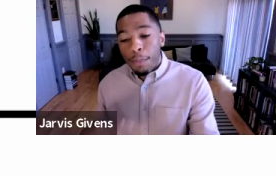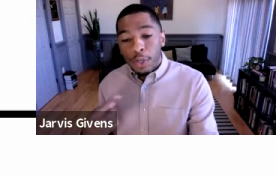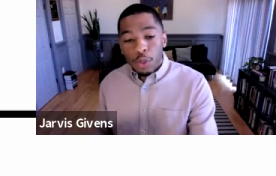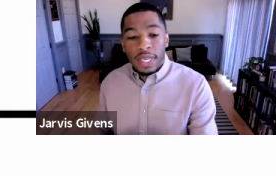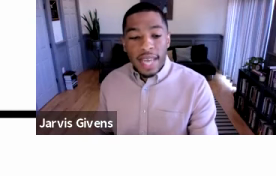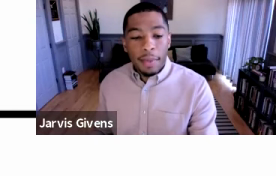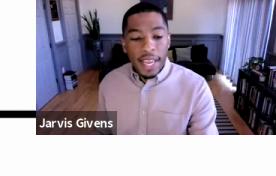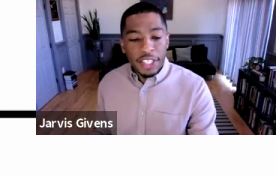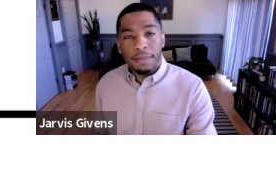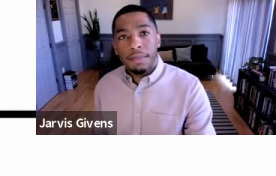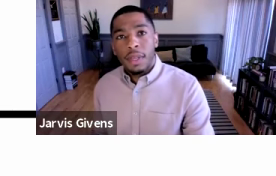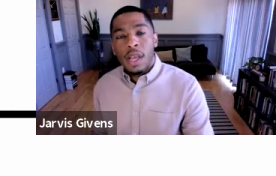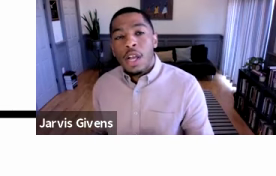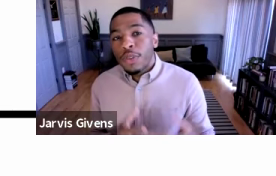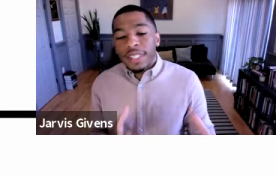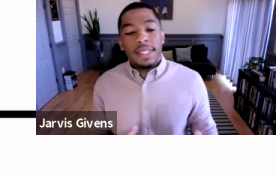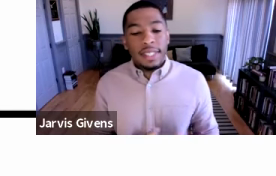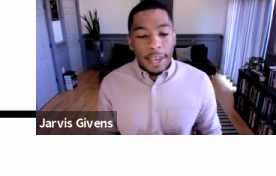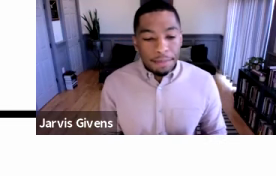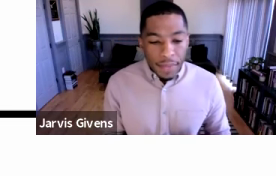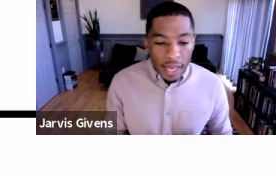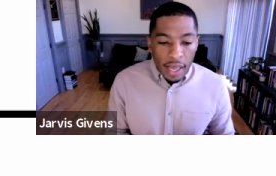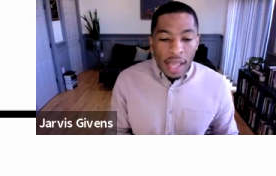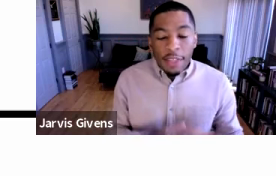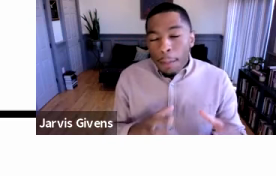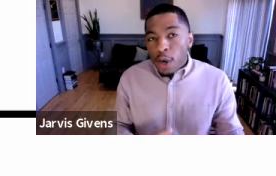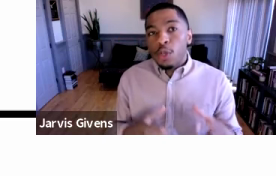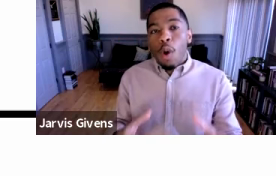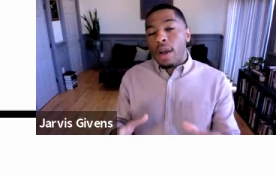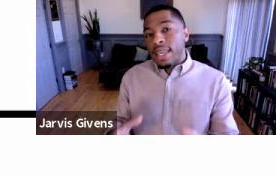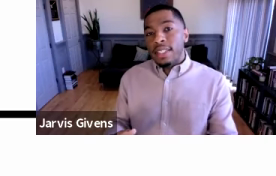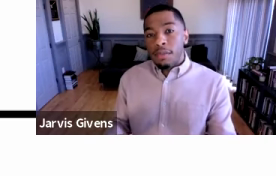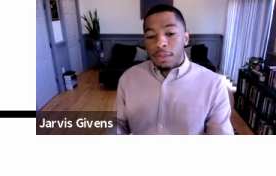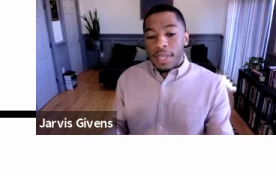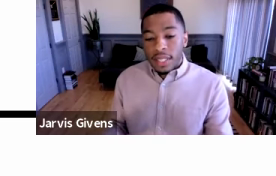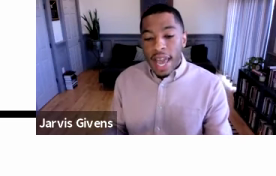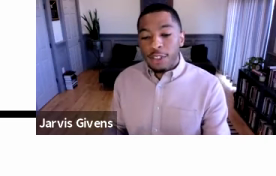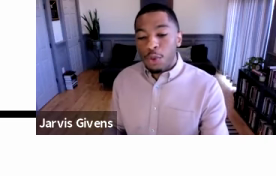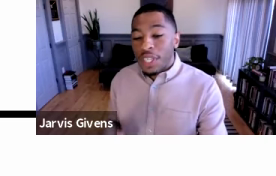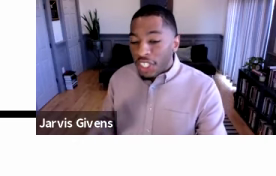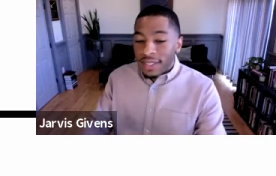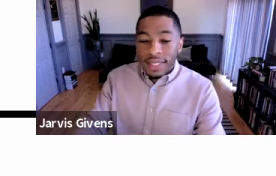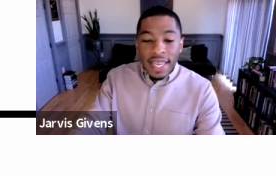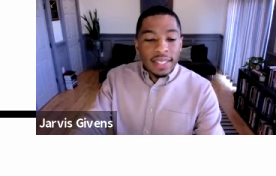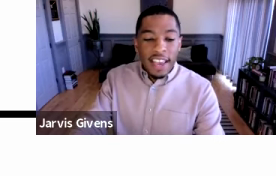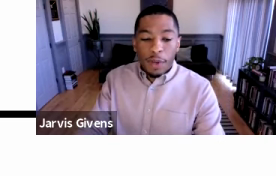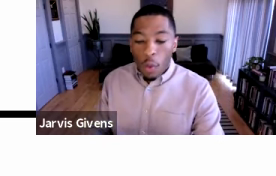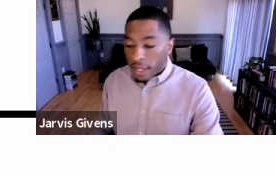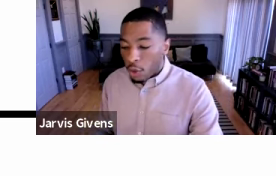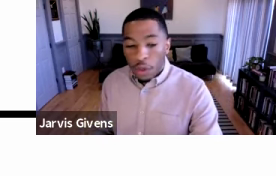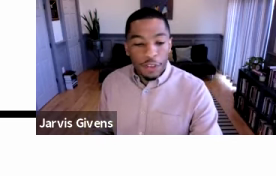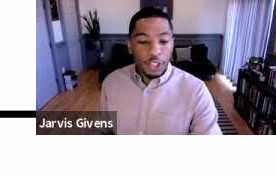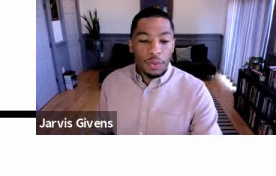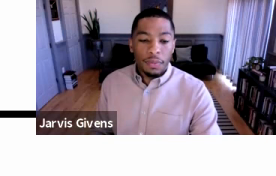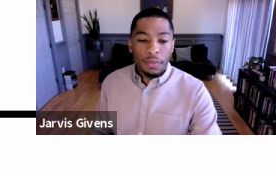to reproducing domination. So this is to say that the person walking into Ms. McGee's classroom could just as easily have been a